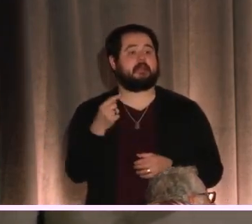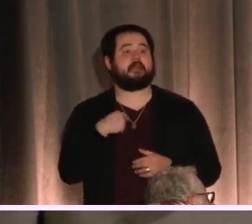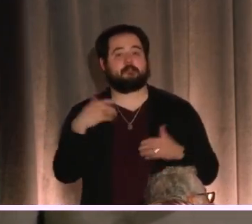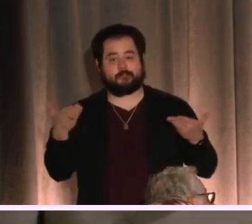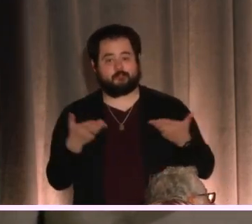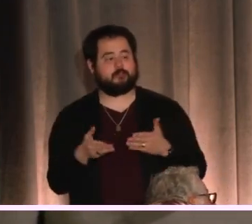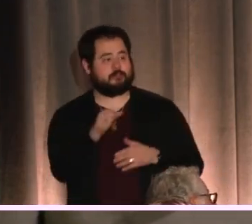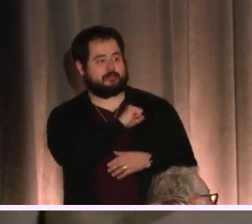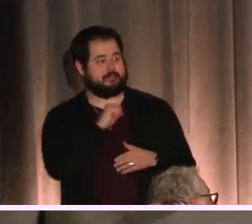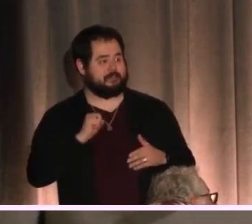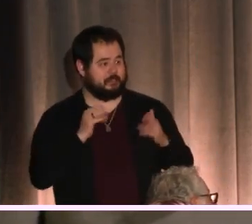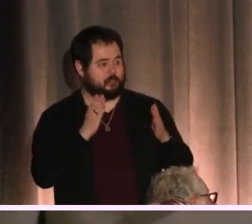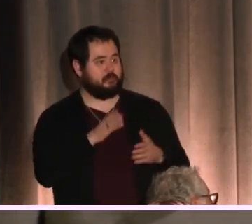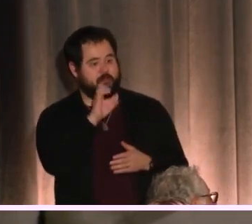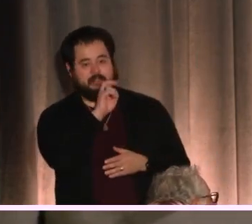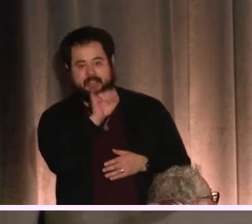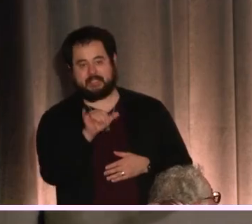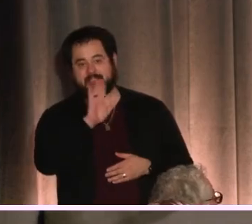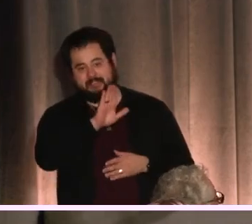Senator Casey's team.